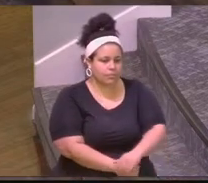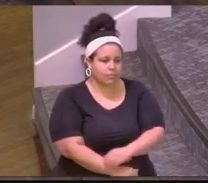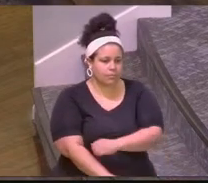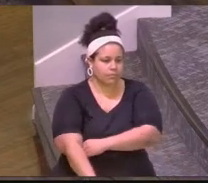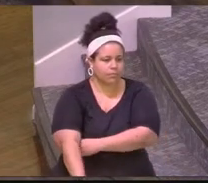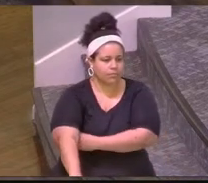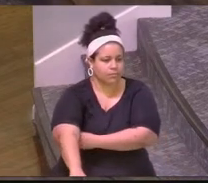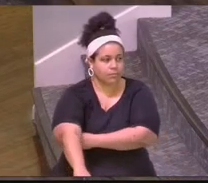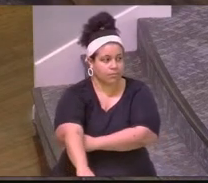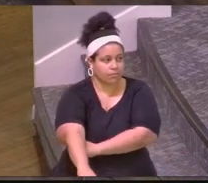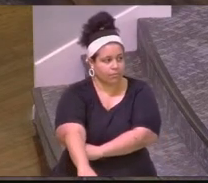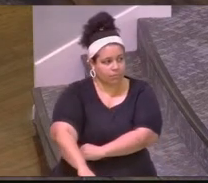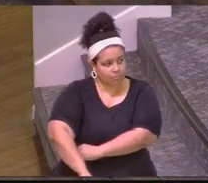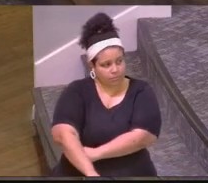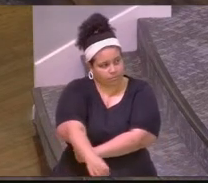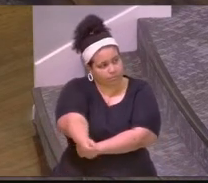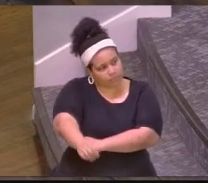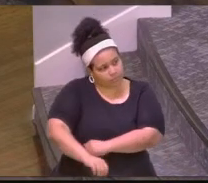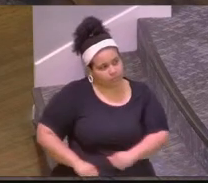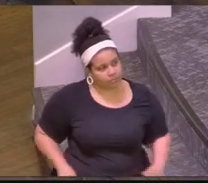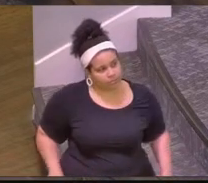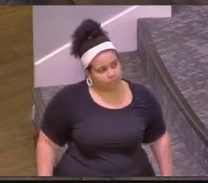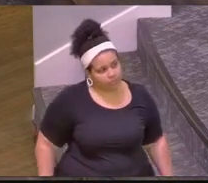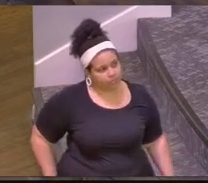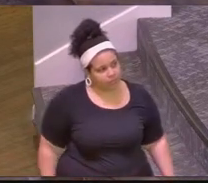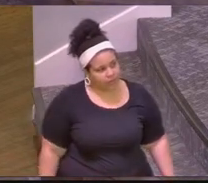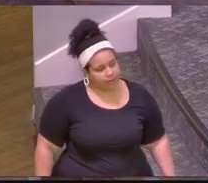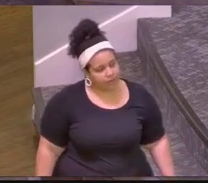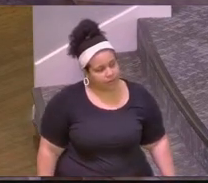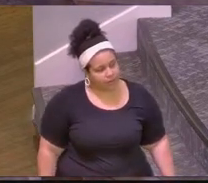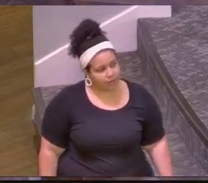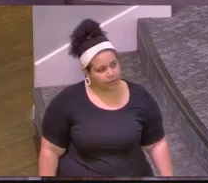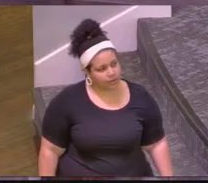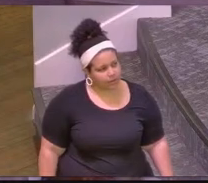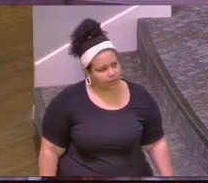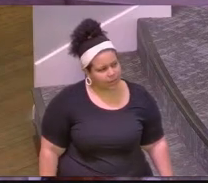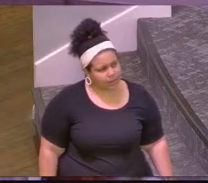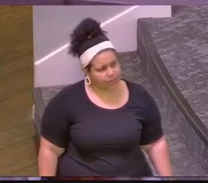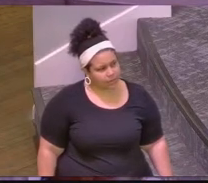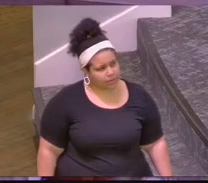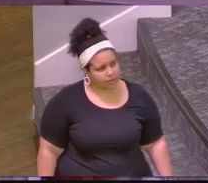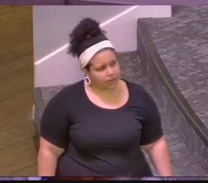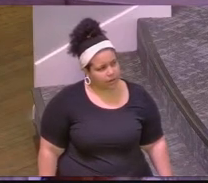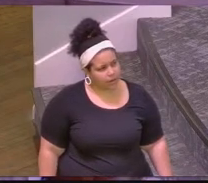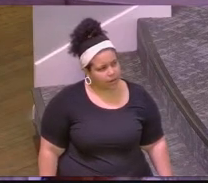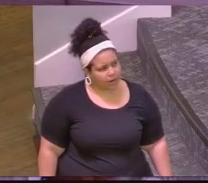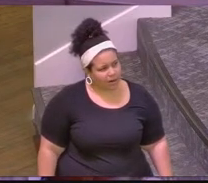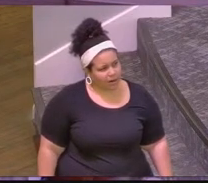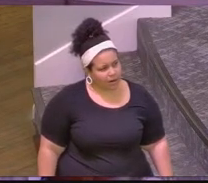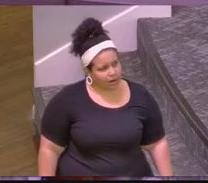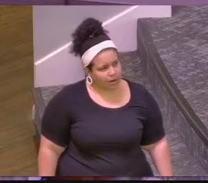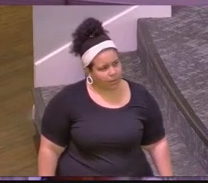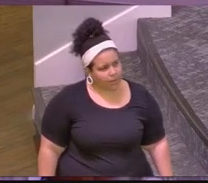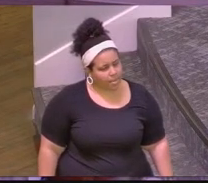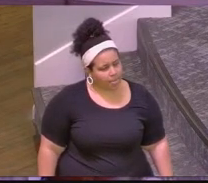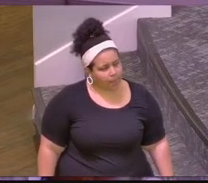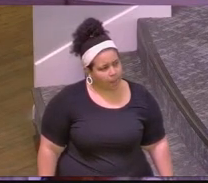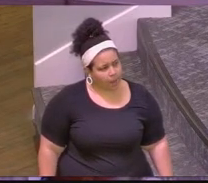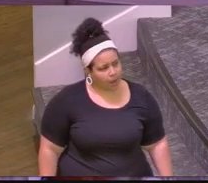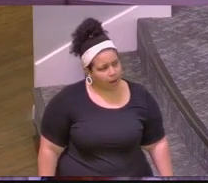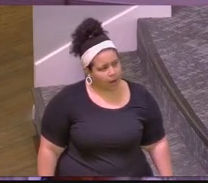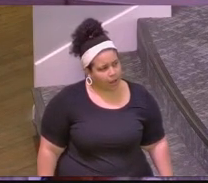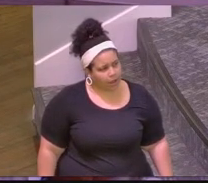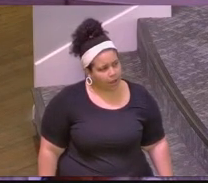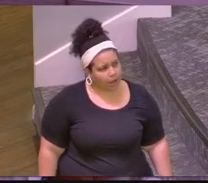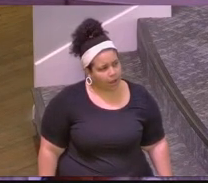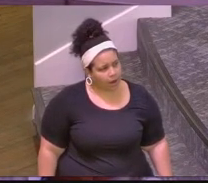Okay. All right. We will now, if no one else has anything to add. Well, before we leave that, though, I think that rather